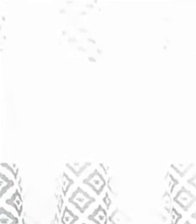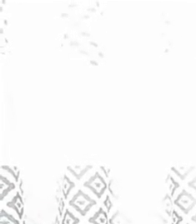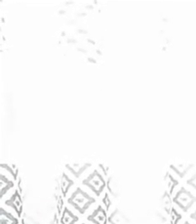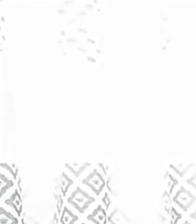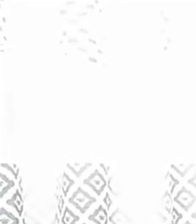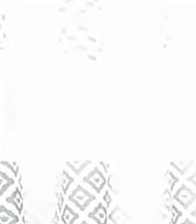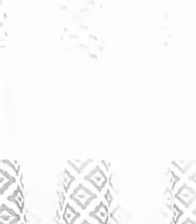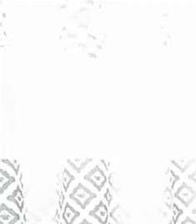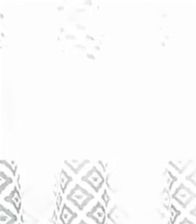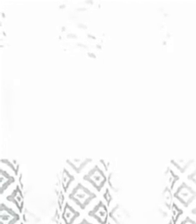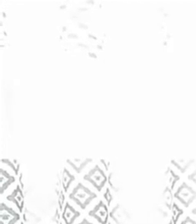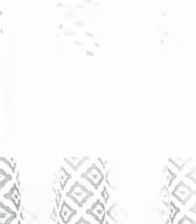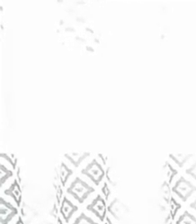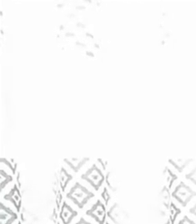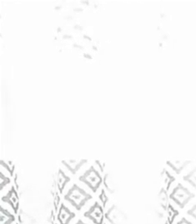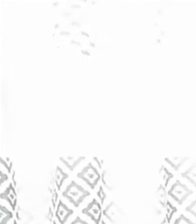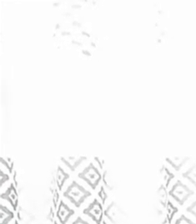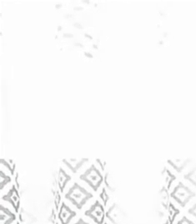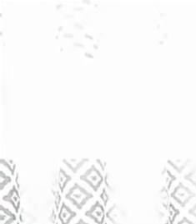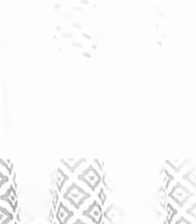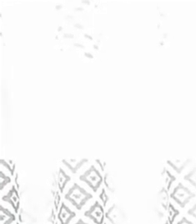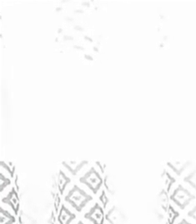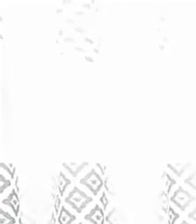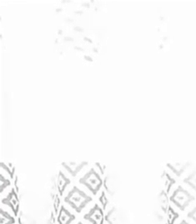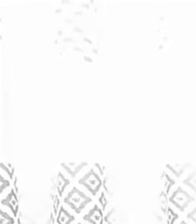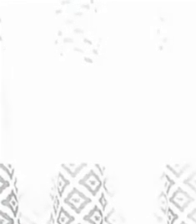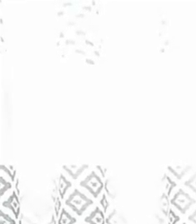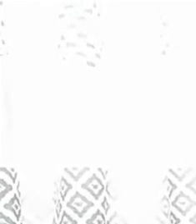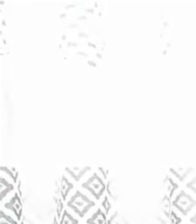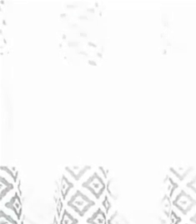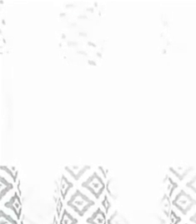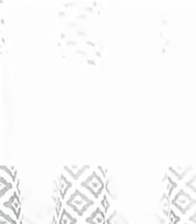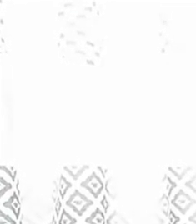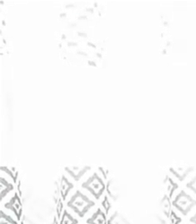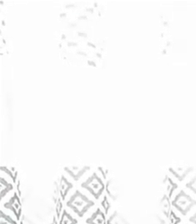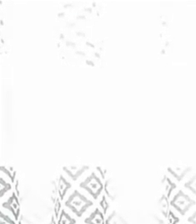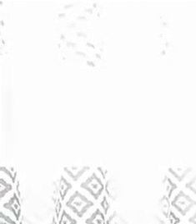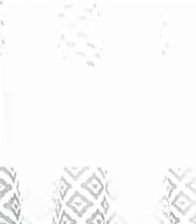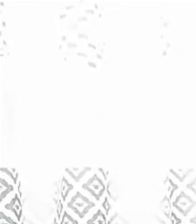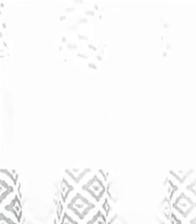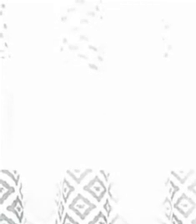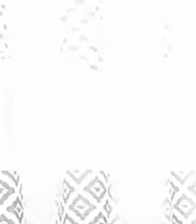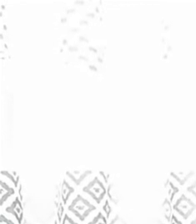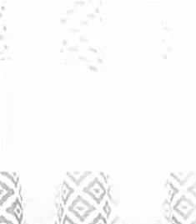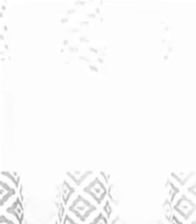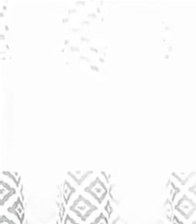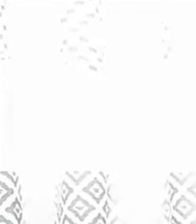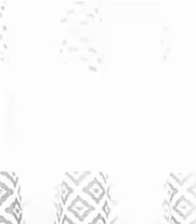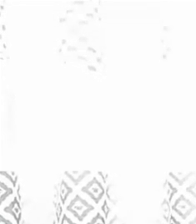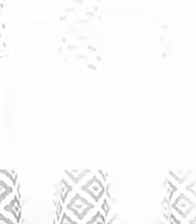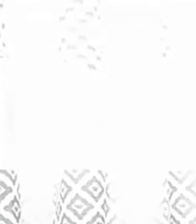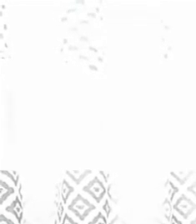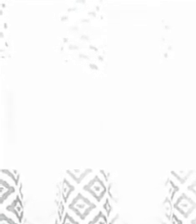private company like Namibia Media Holdings getting involved in public education? Ma'am, at this moment, I feel that it's a